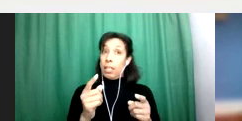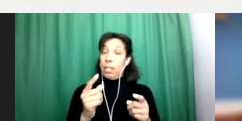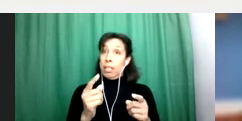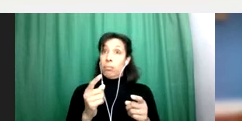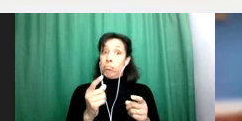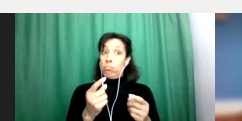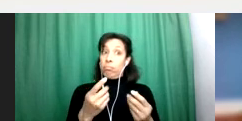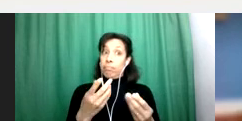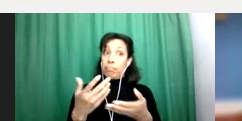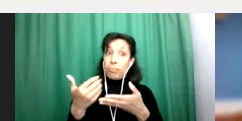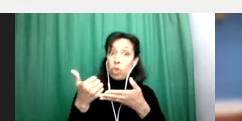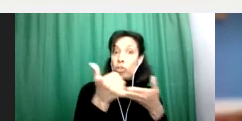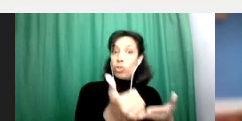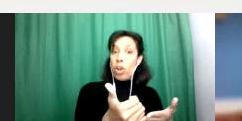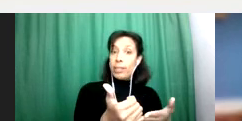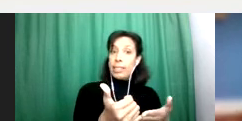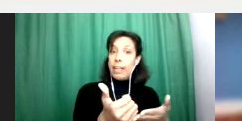and